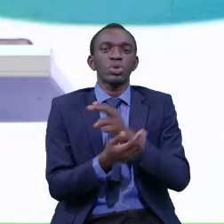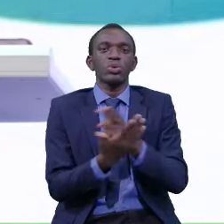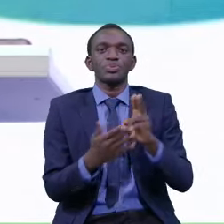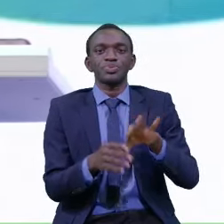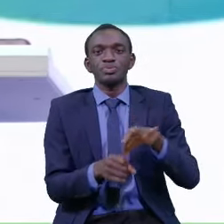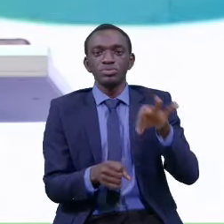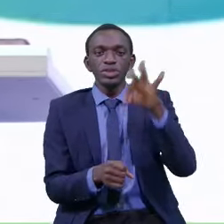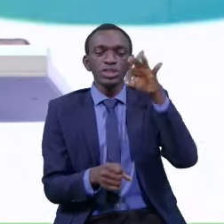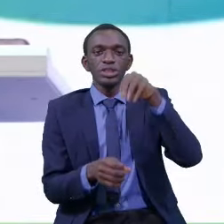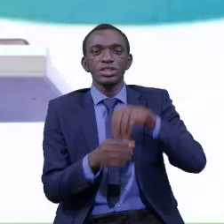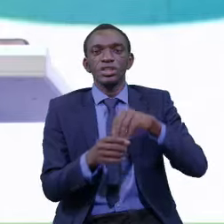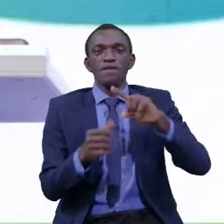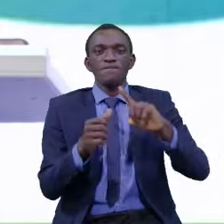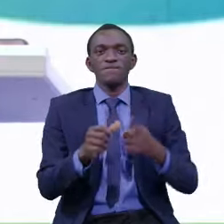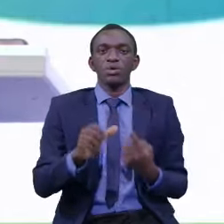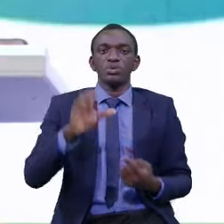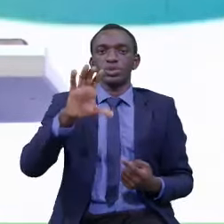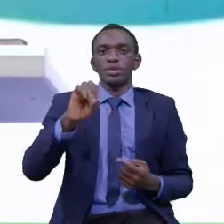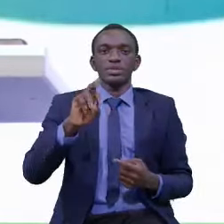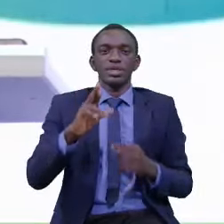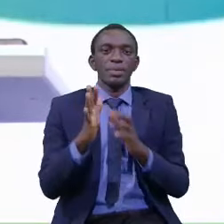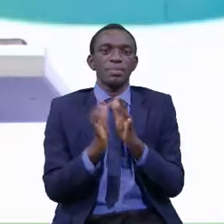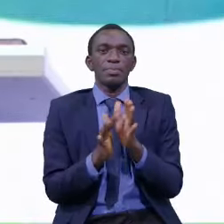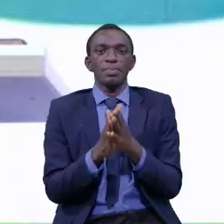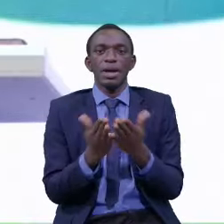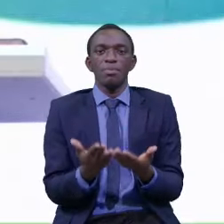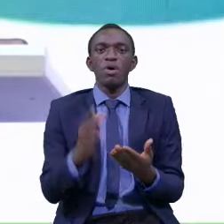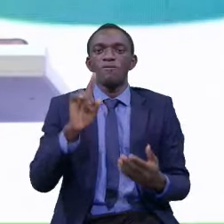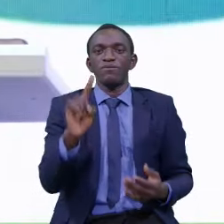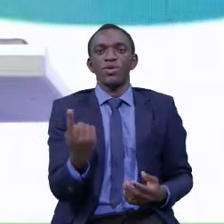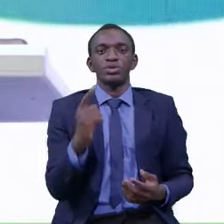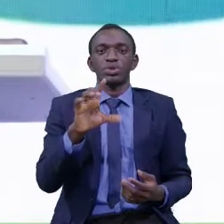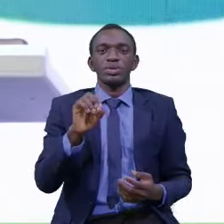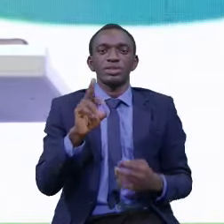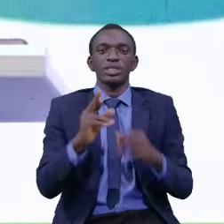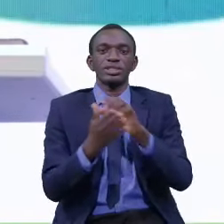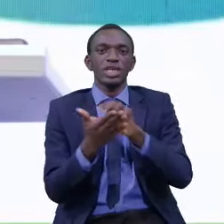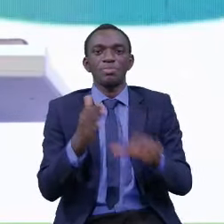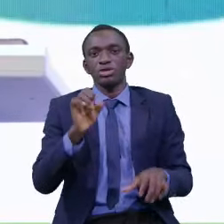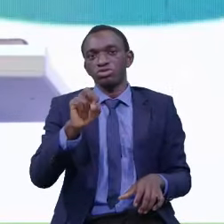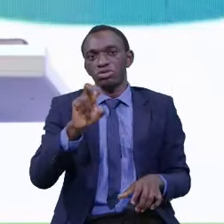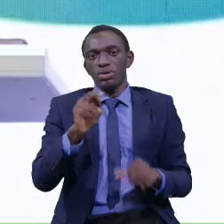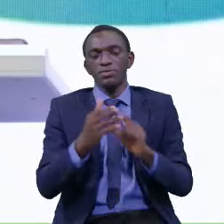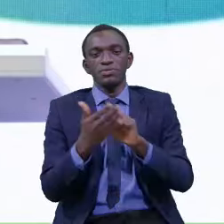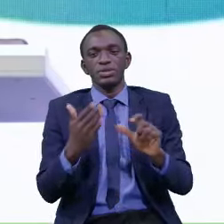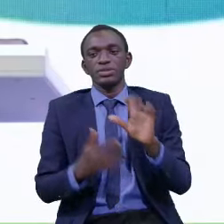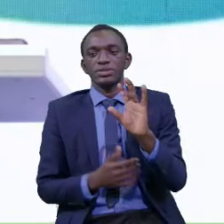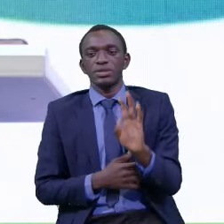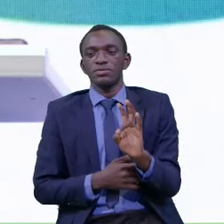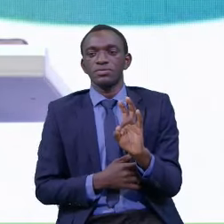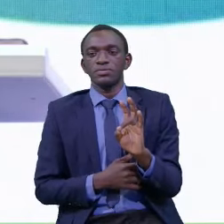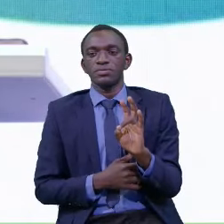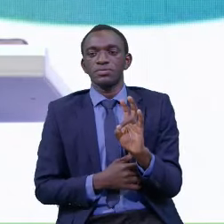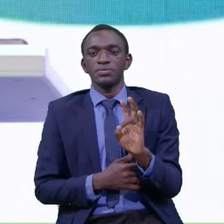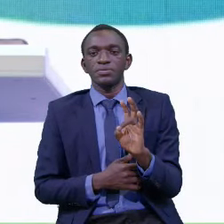chapter 12. And I'm reading from verse 7. 1 Corinthians chapter 12, verse 7.